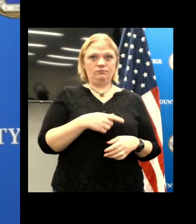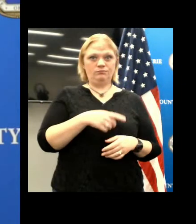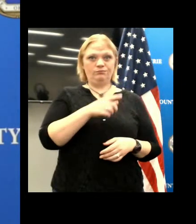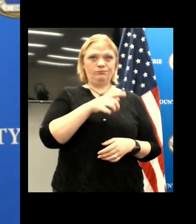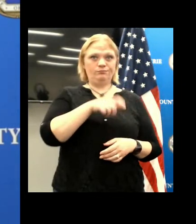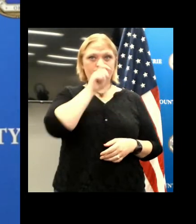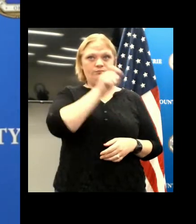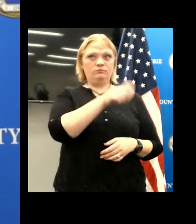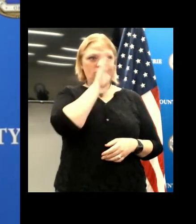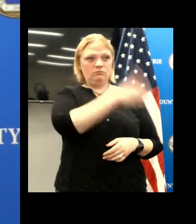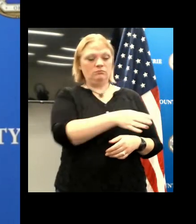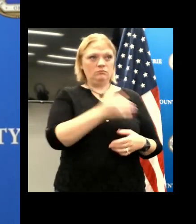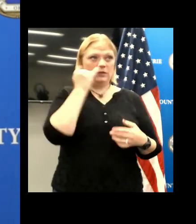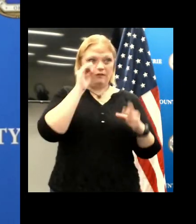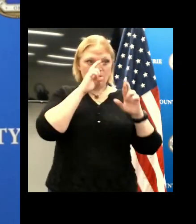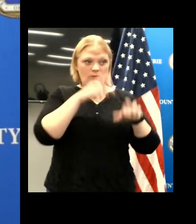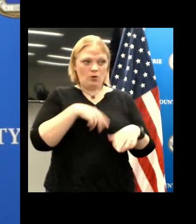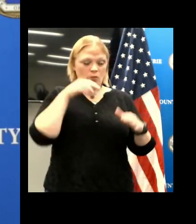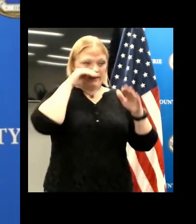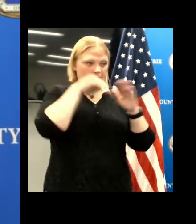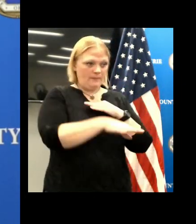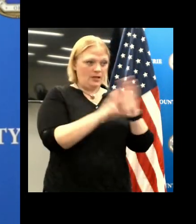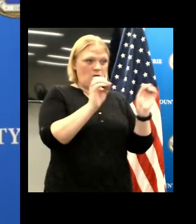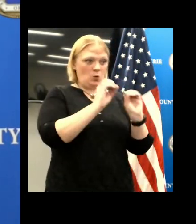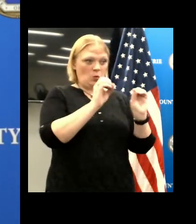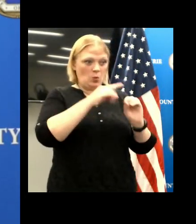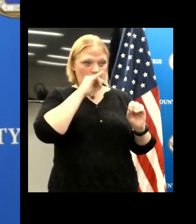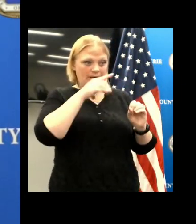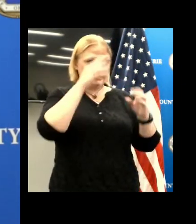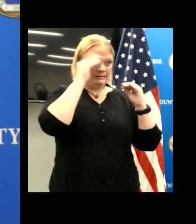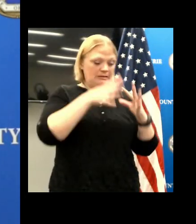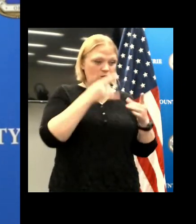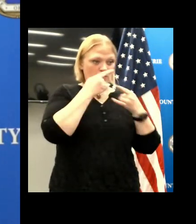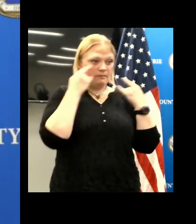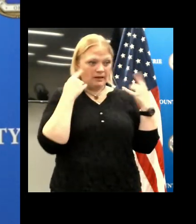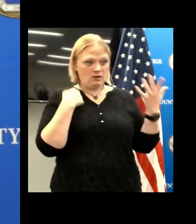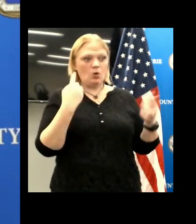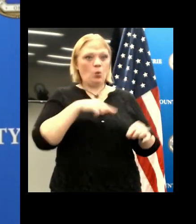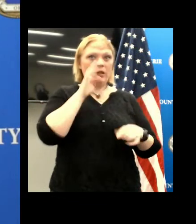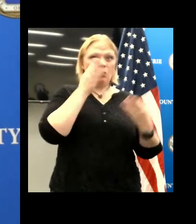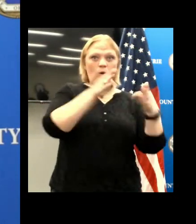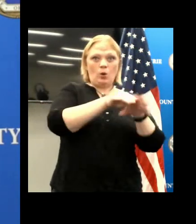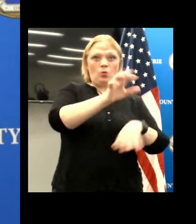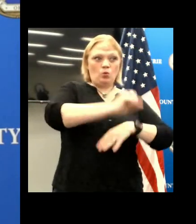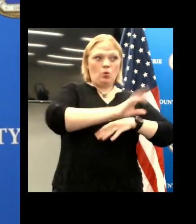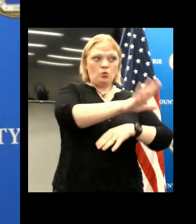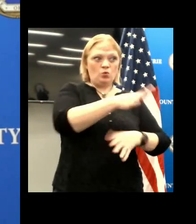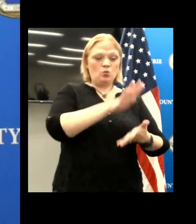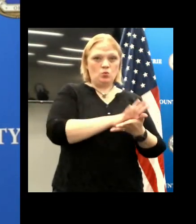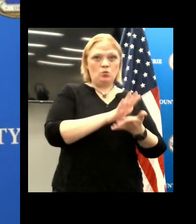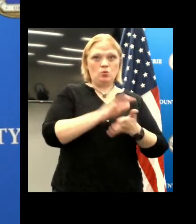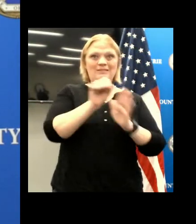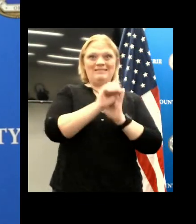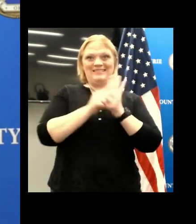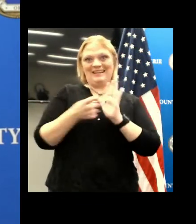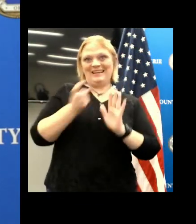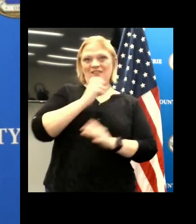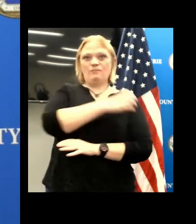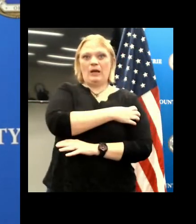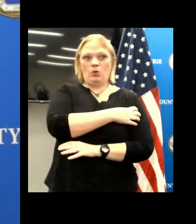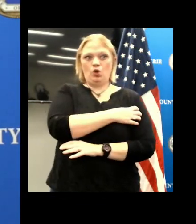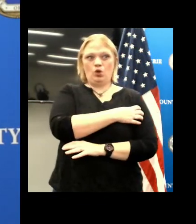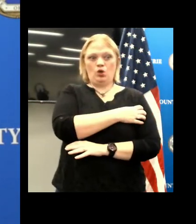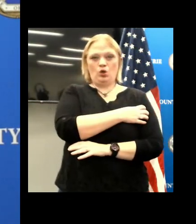we're getting reports and we walk in here and we see the kids not wearing masks, the teachers not wearing masks, we can close your school. State gives us the power to do that. State Board